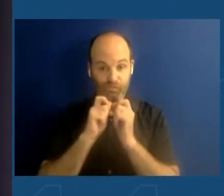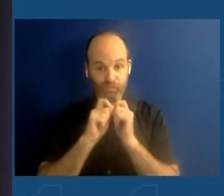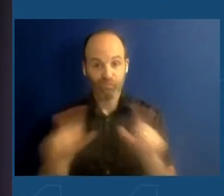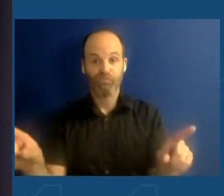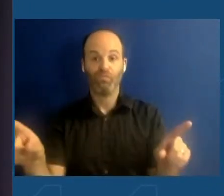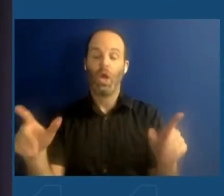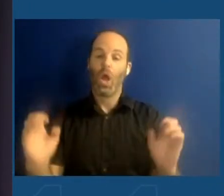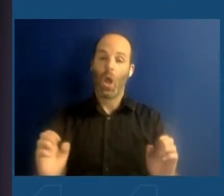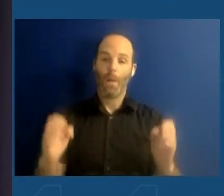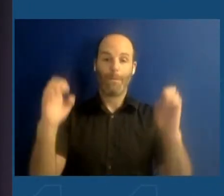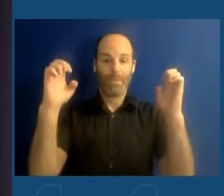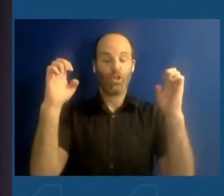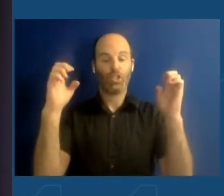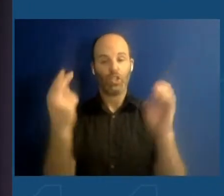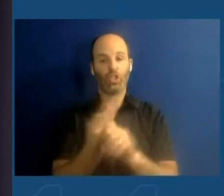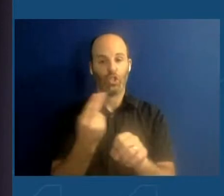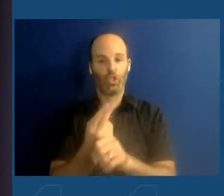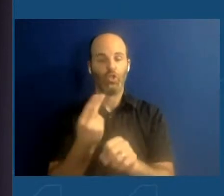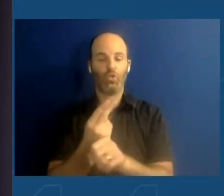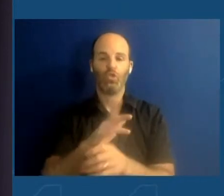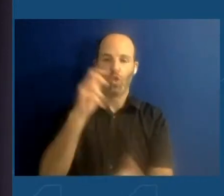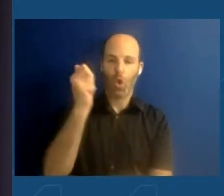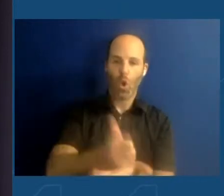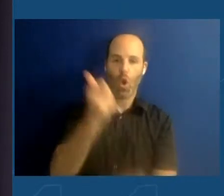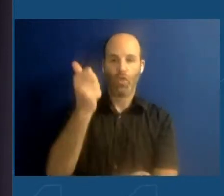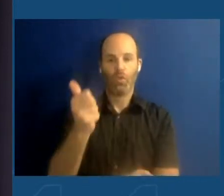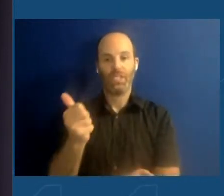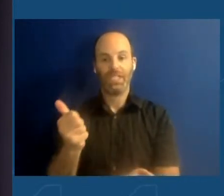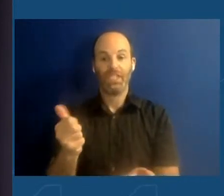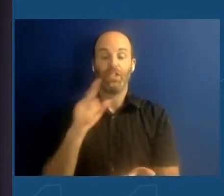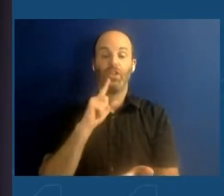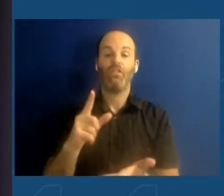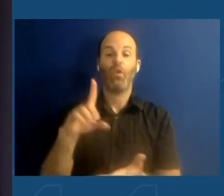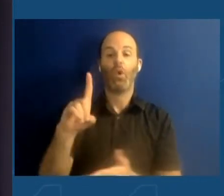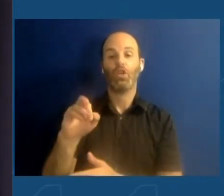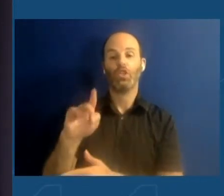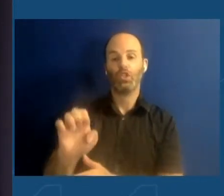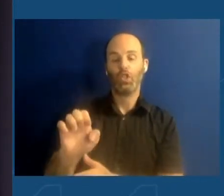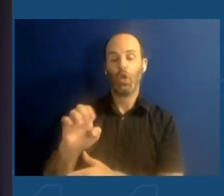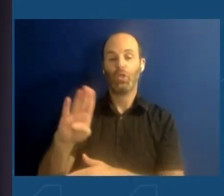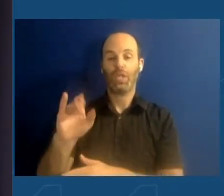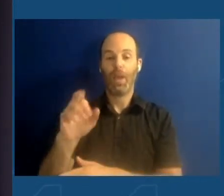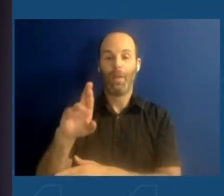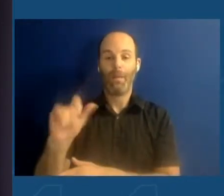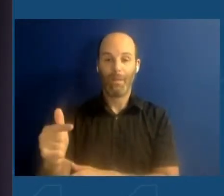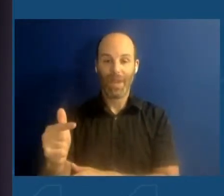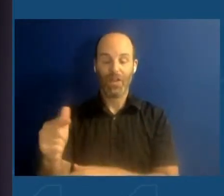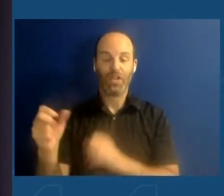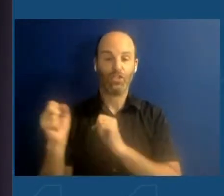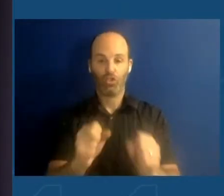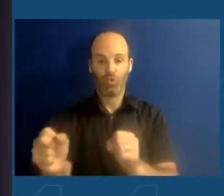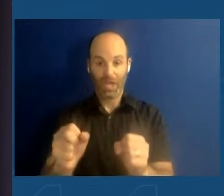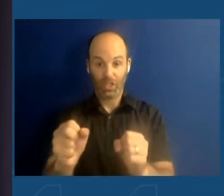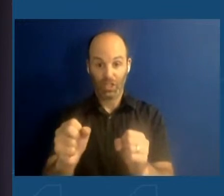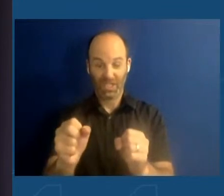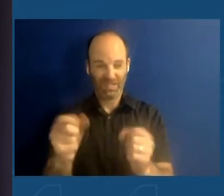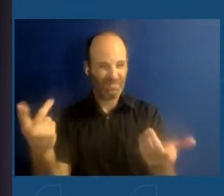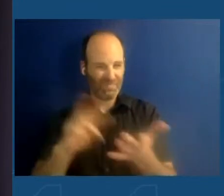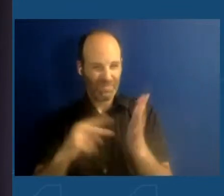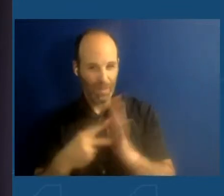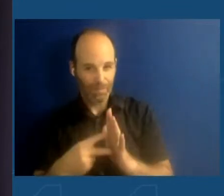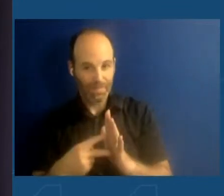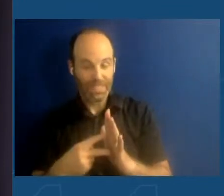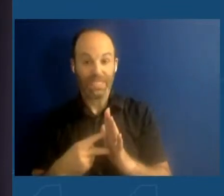emergency use authorization for a dose-sparing strategy, which means that we will be administering